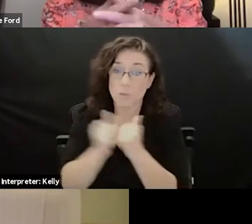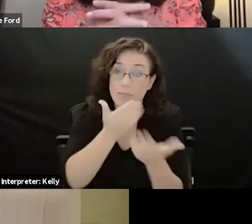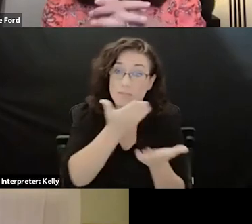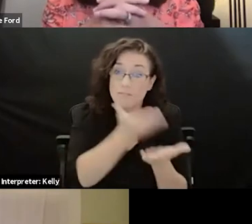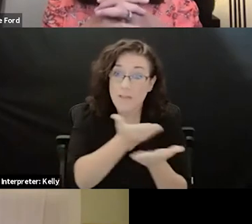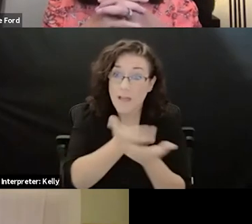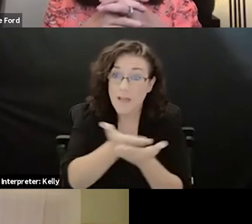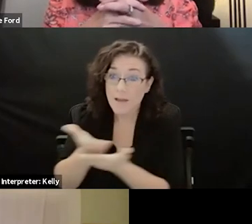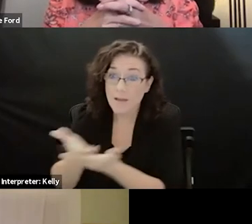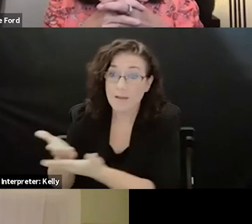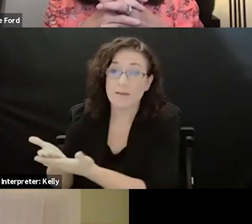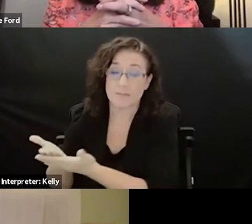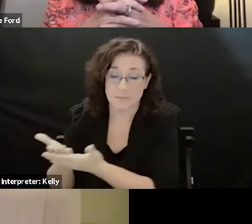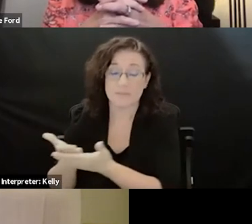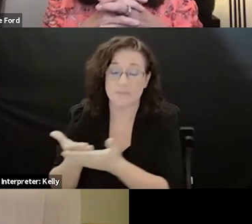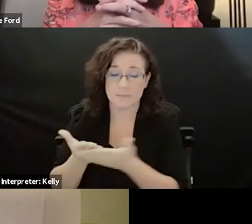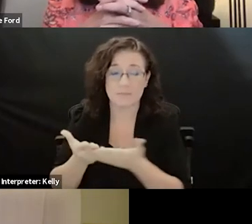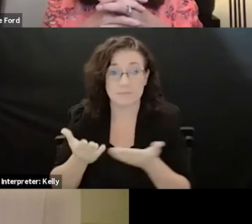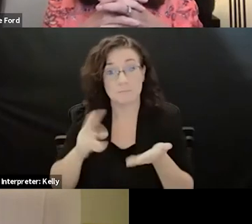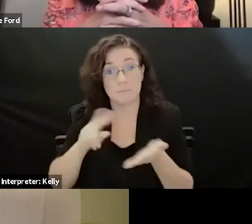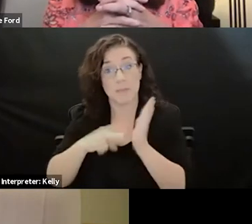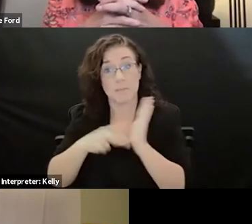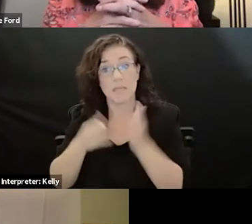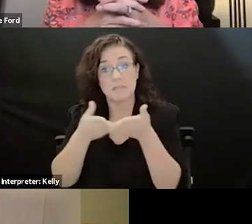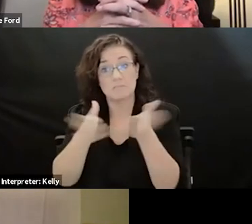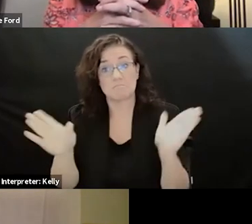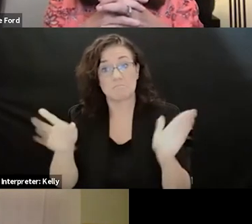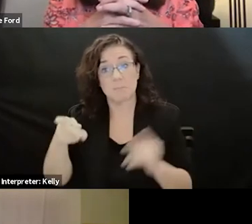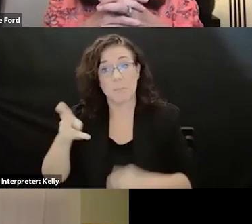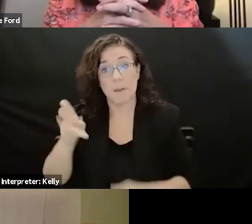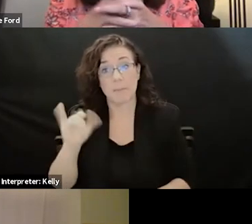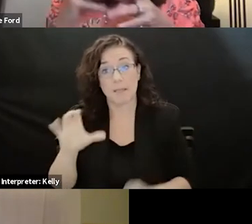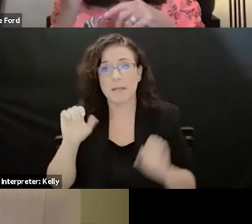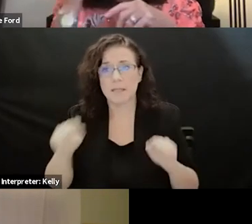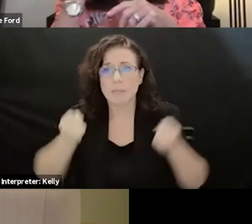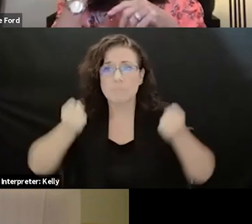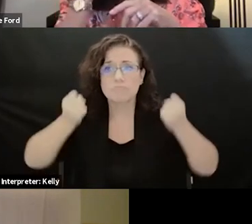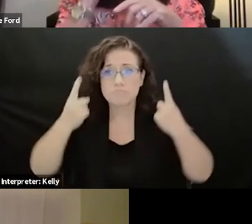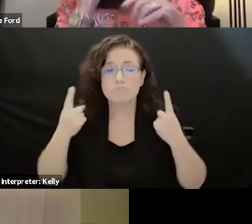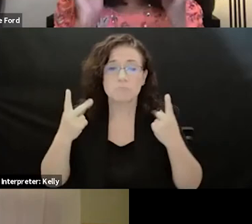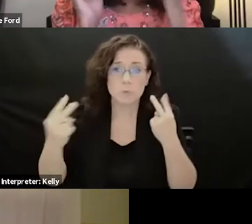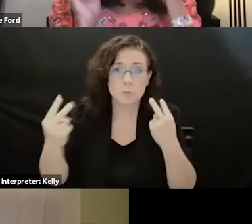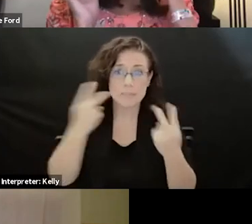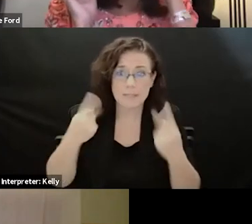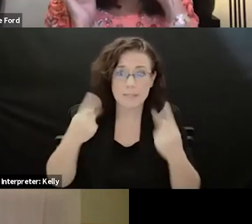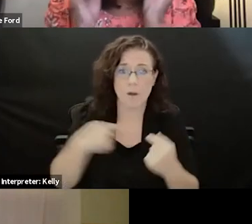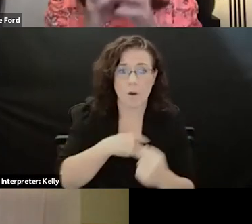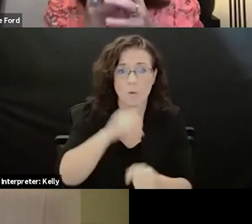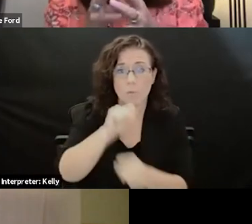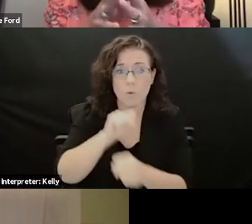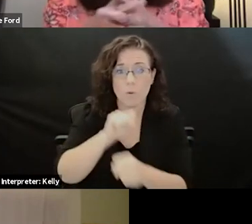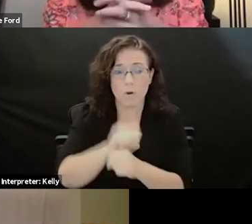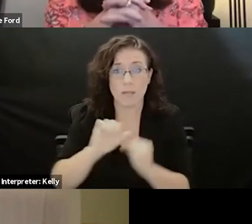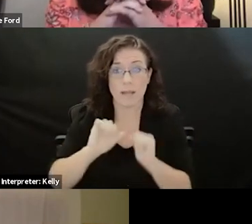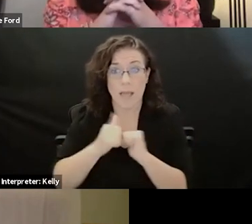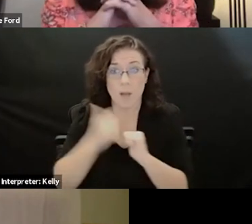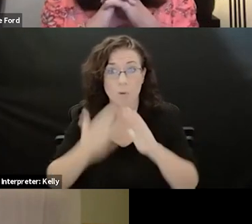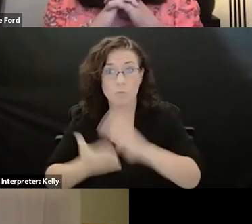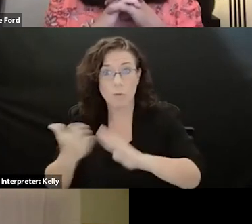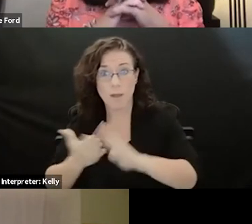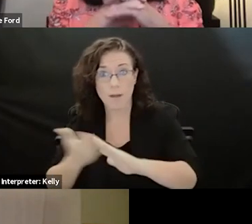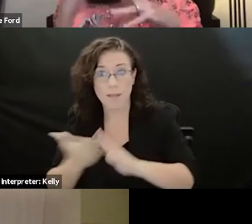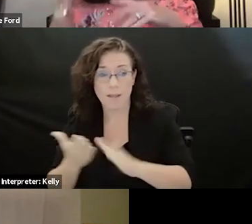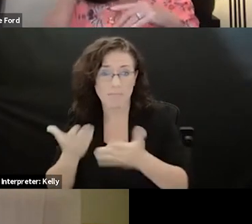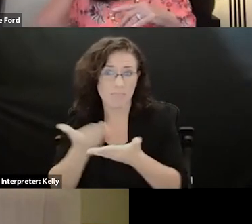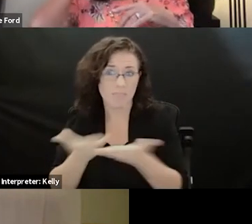so that the public and others can learn more about the great work we're doing in santa barbara unified in fact even tonight it